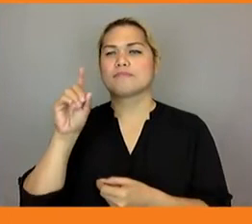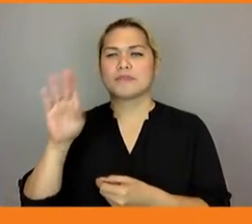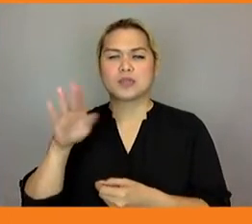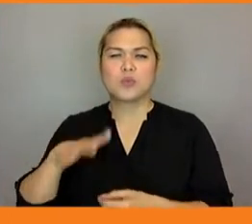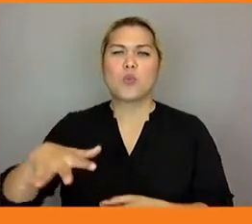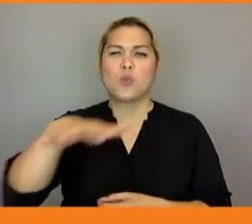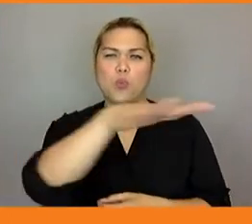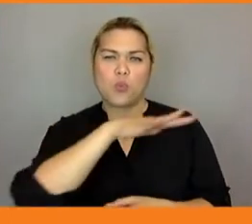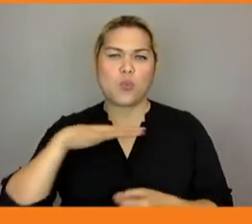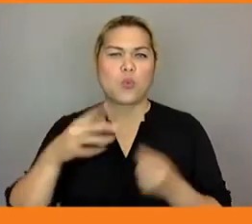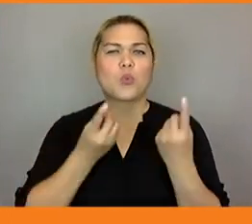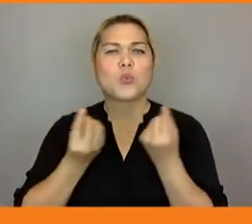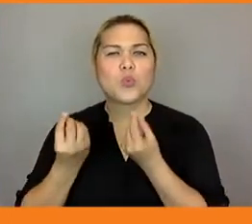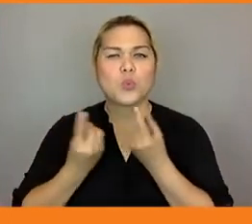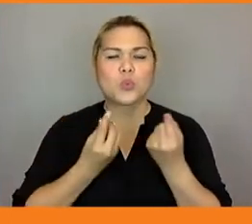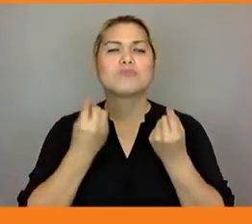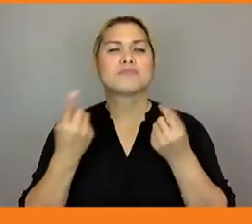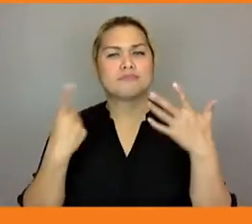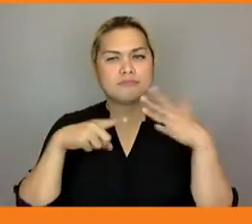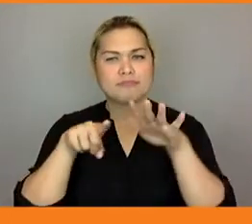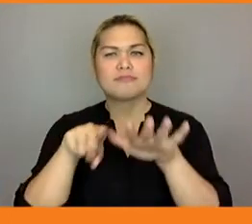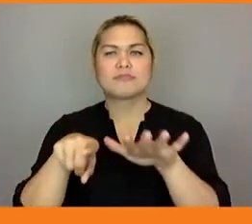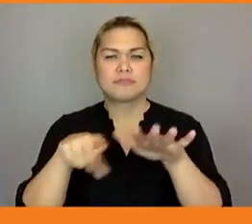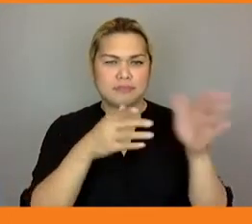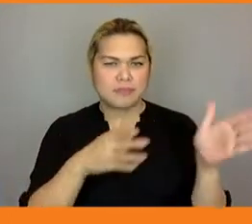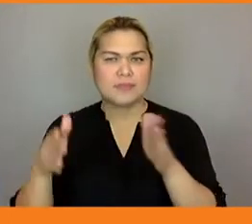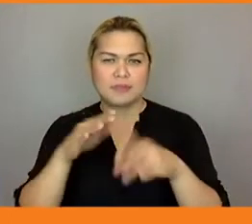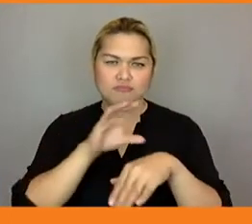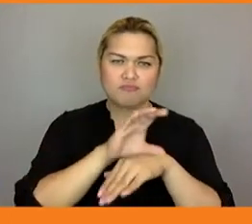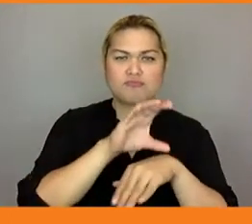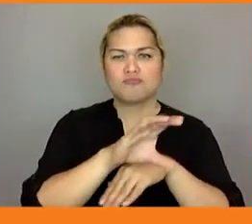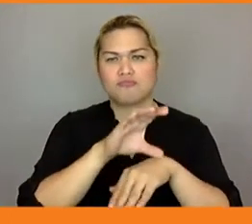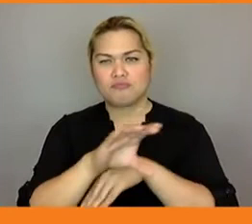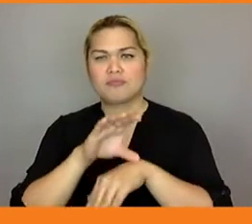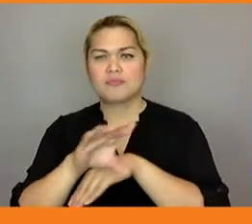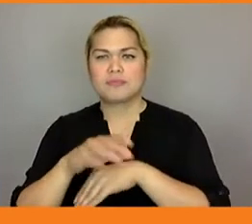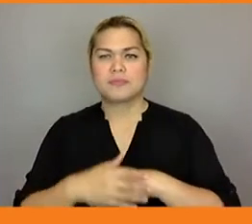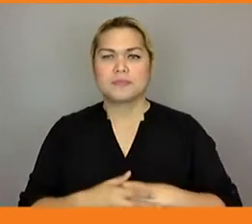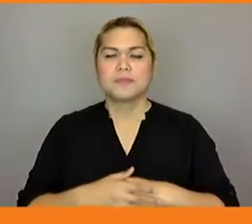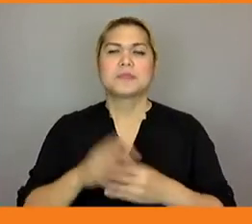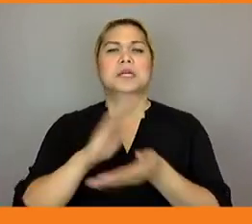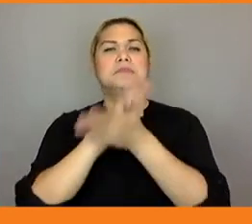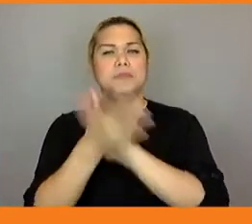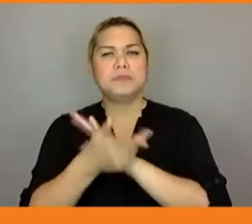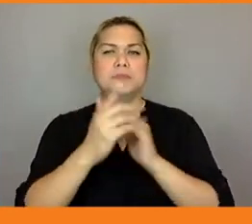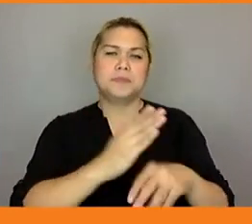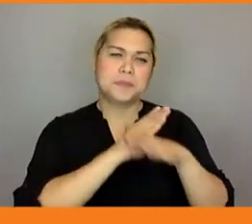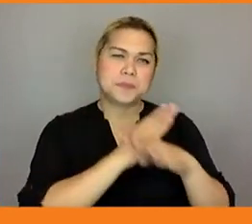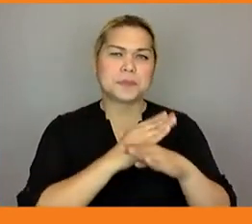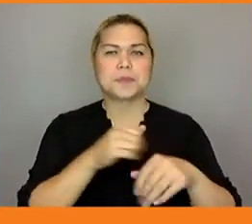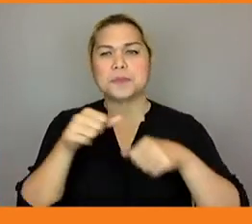the consultation process for the safeguards process? I understand the Tanahu project is currently under